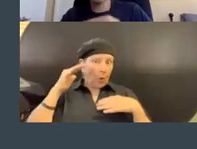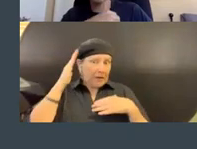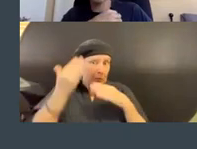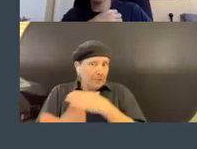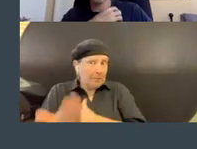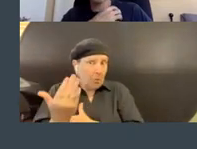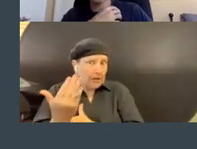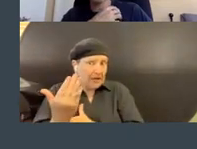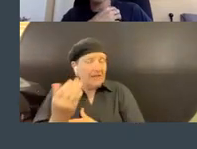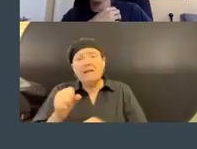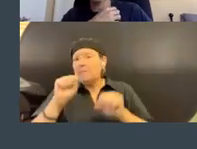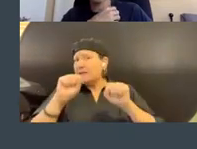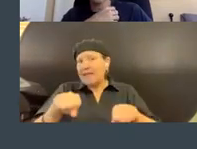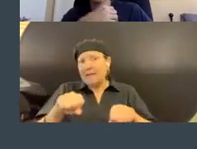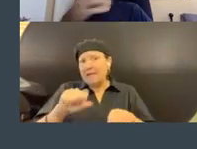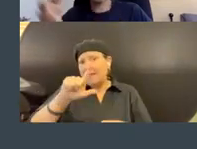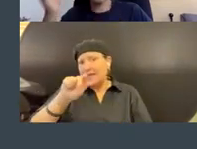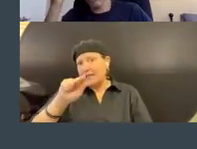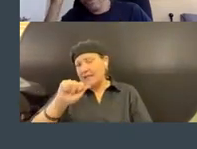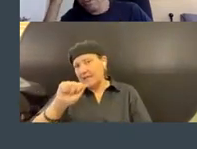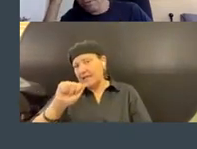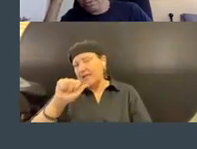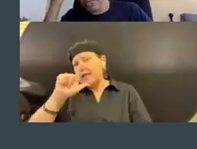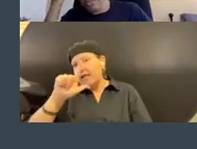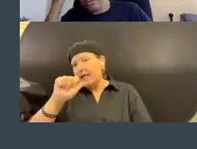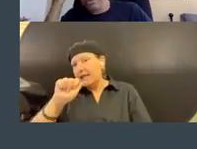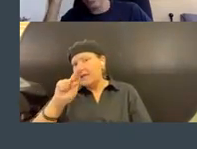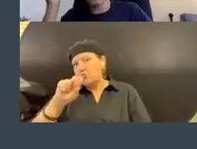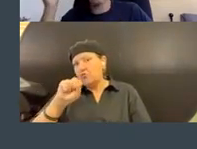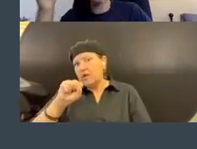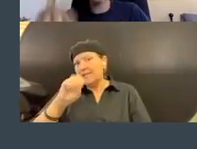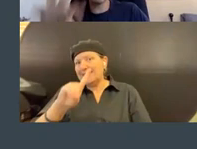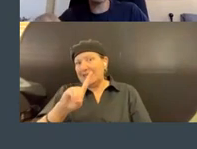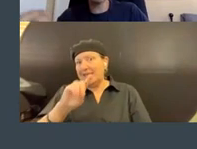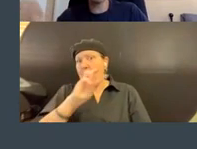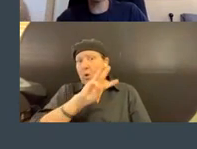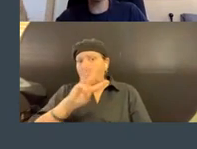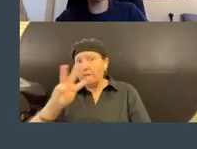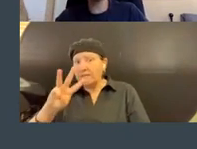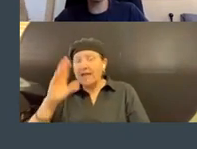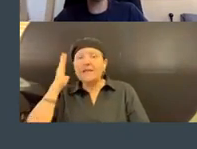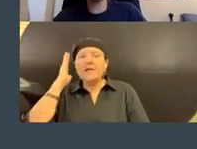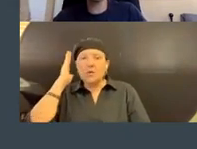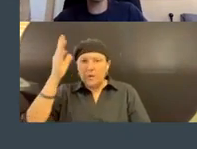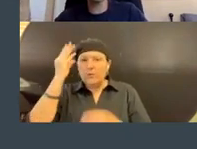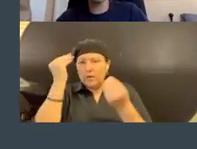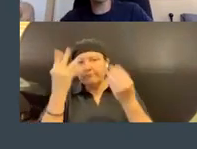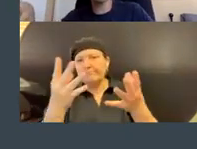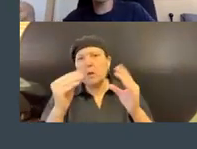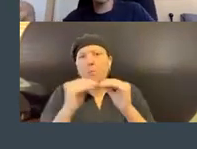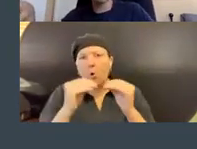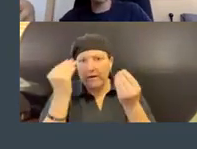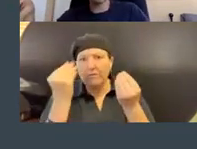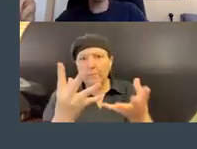they'll be able to go on the LAUSD website, and then they'll be able to preview those trainings. And we will provide you some additional information as soon as the district provides it